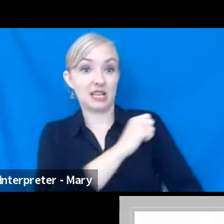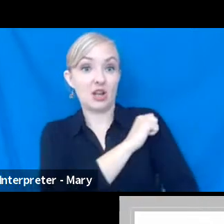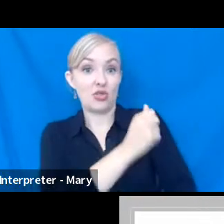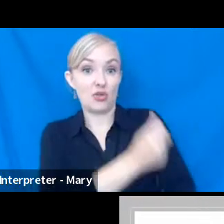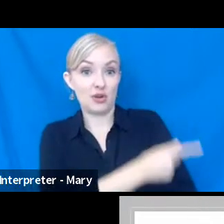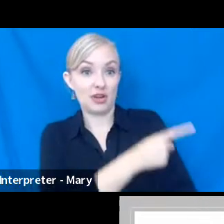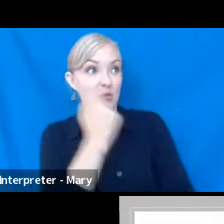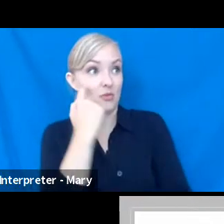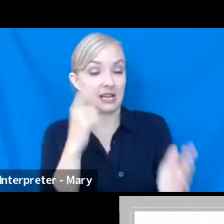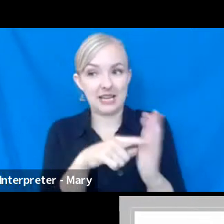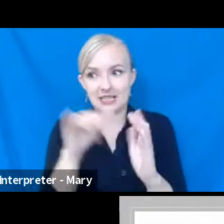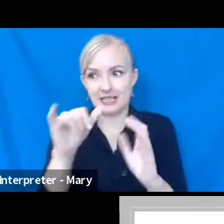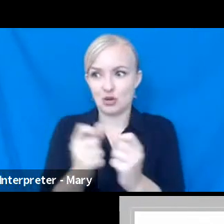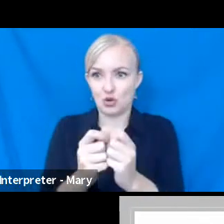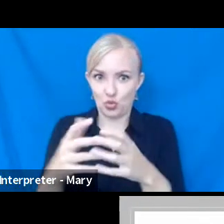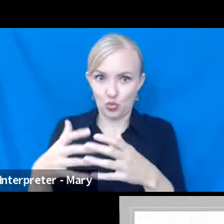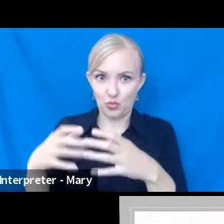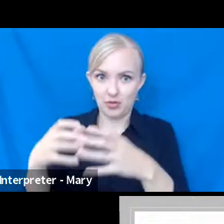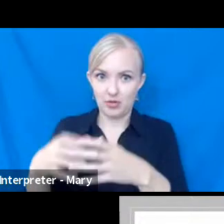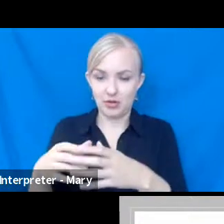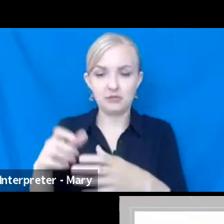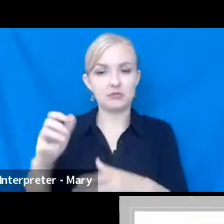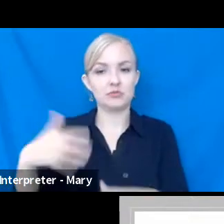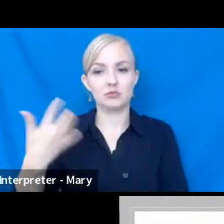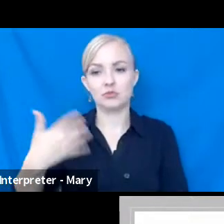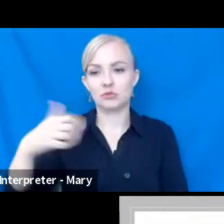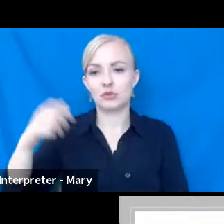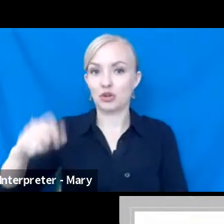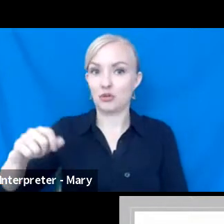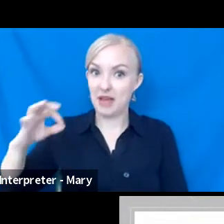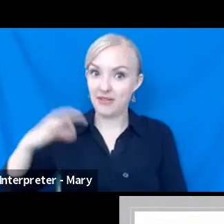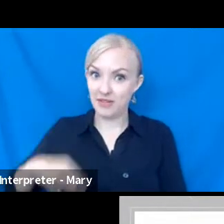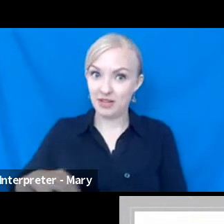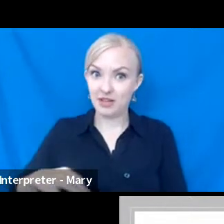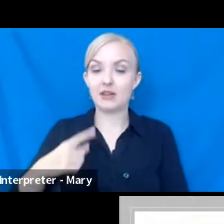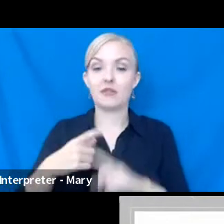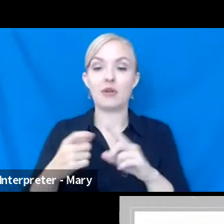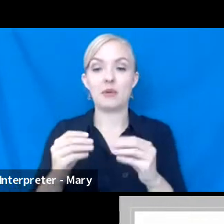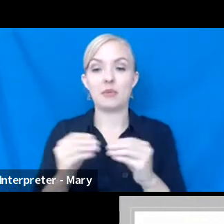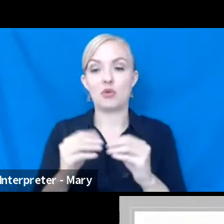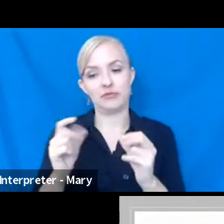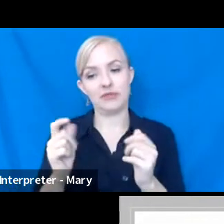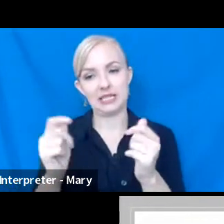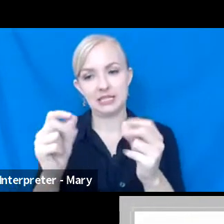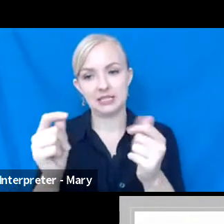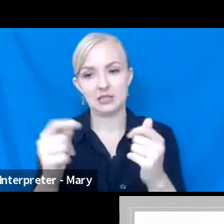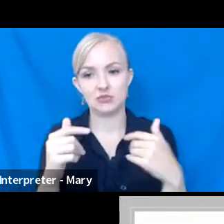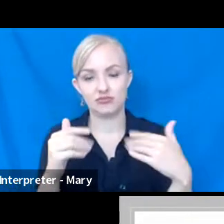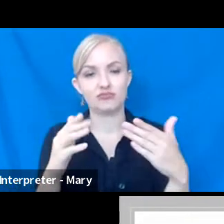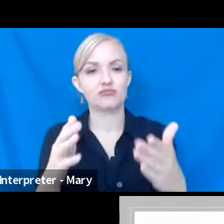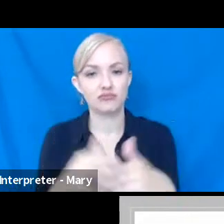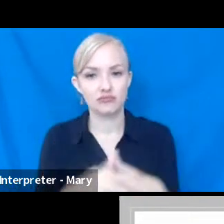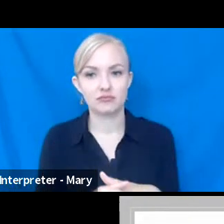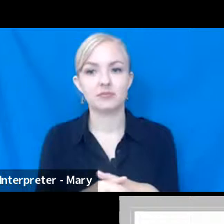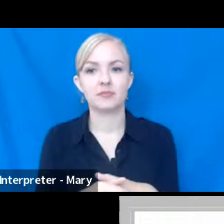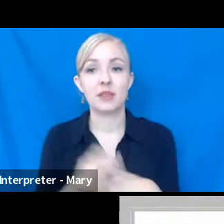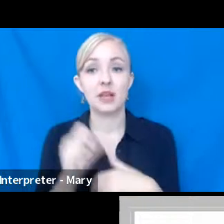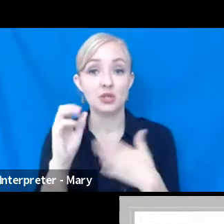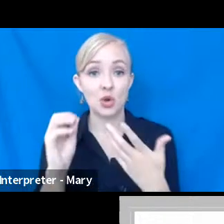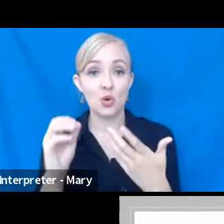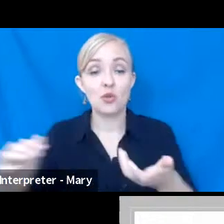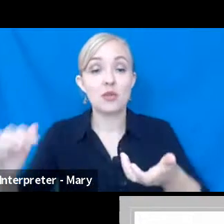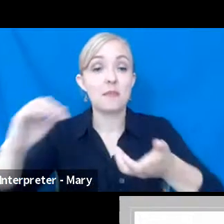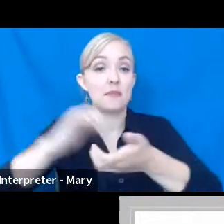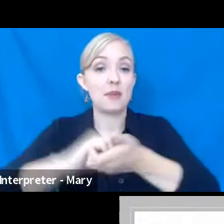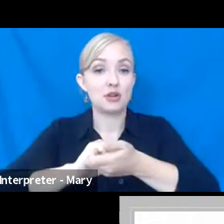population that could really, really benefit from an expedited, facilitated fashion. So the